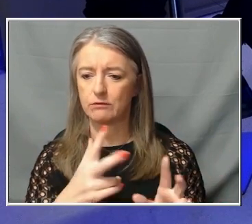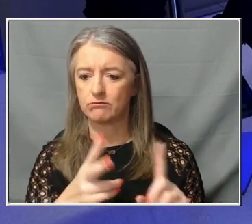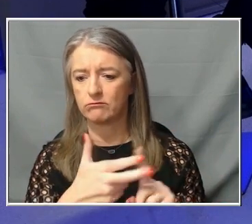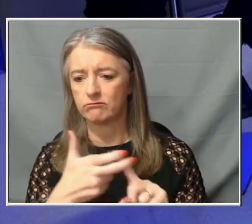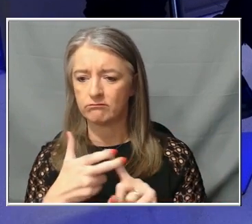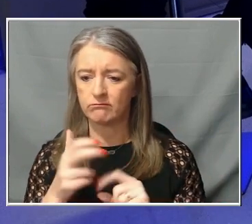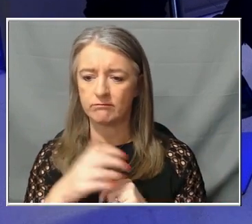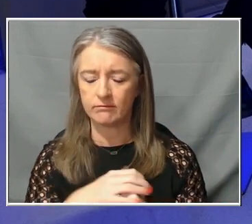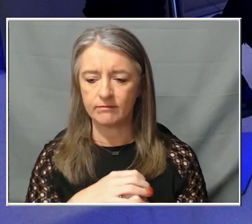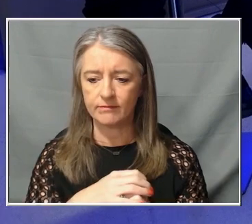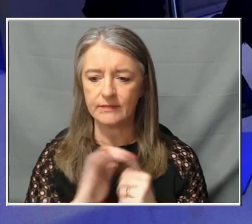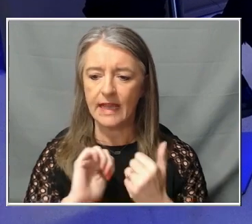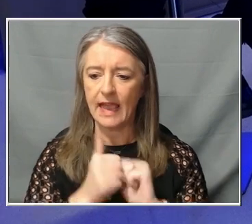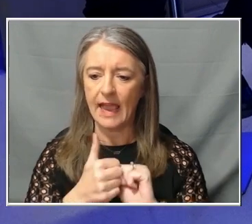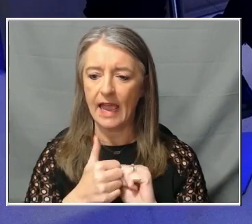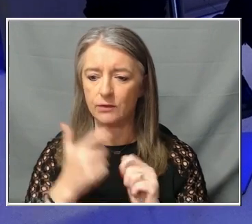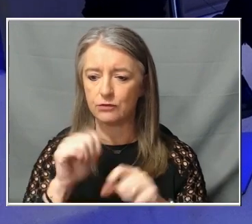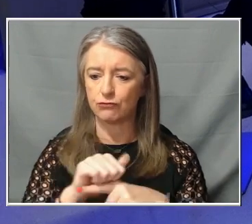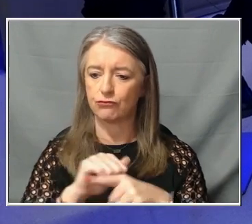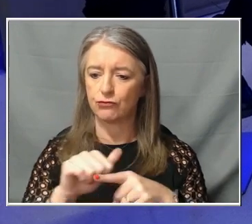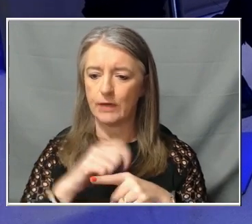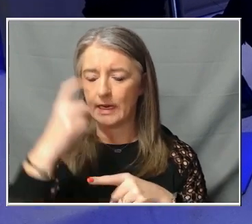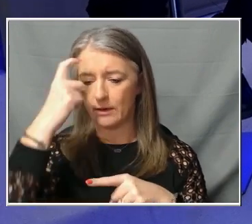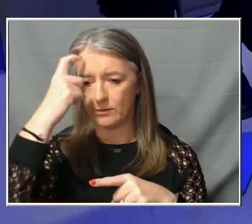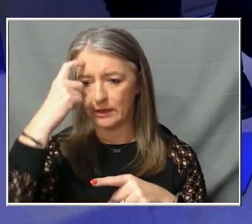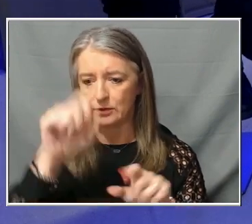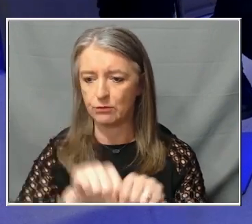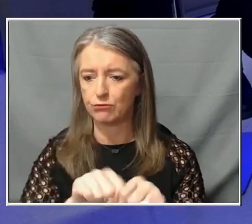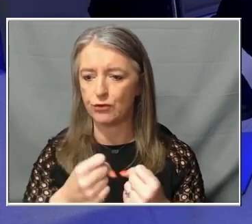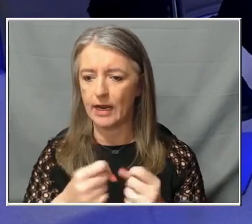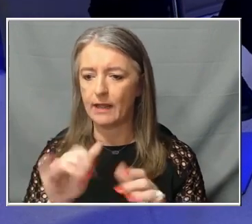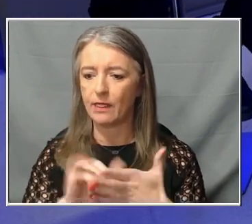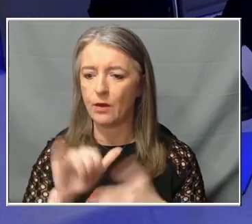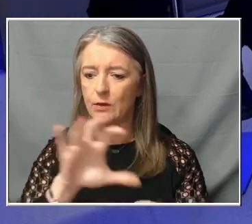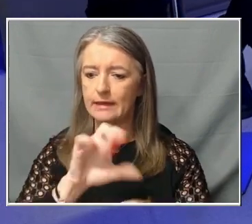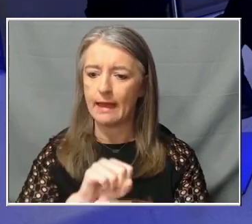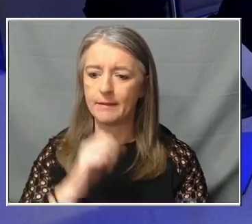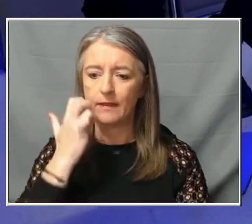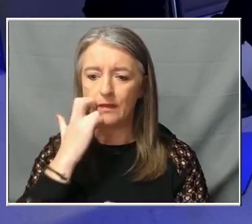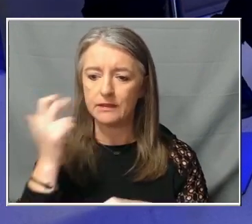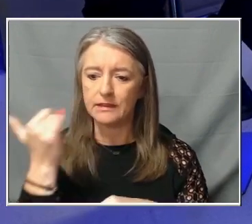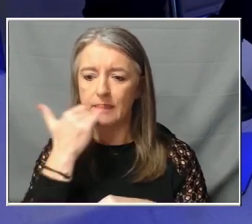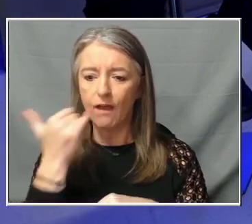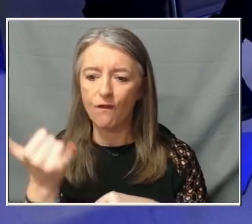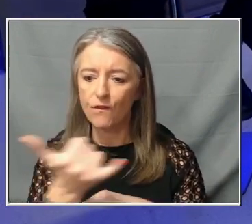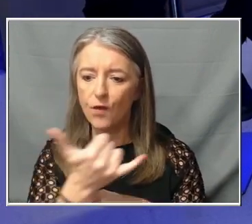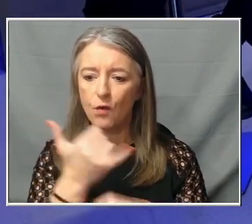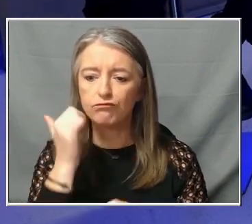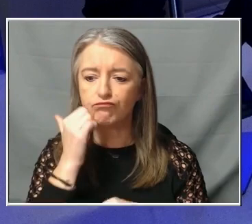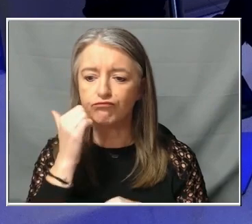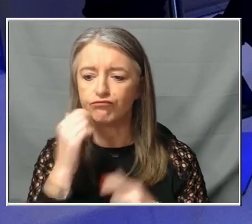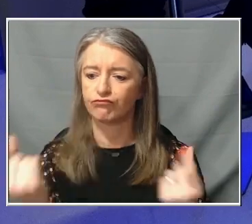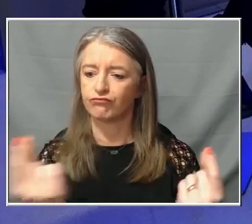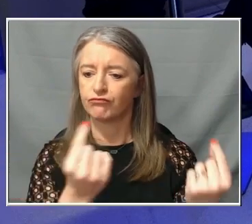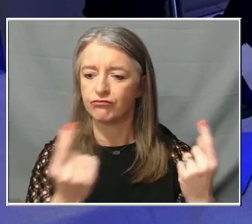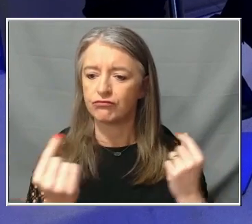How can we train our brains then, Dr. Gronseth, to break those habits like the cell phone, even just the day-to-day things that might